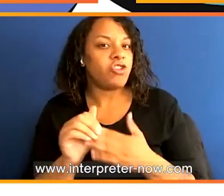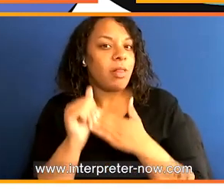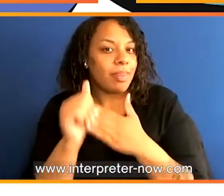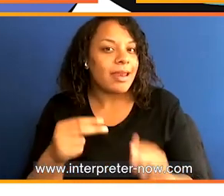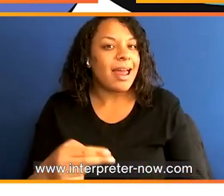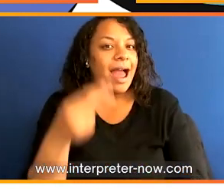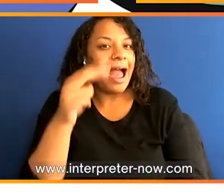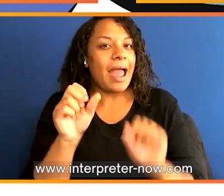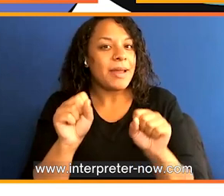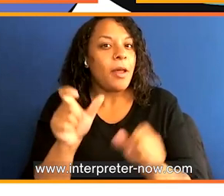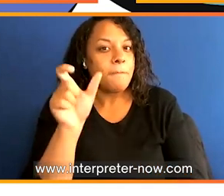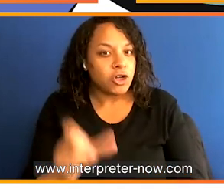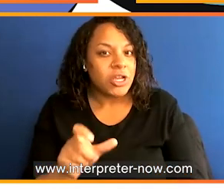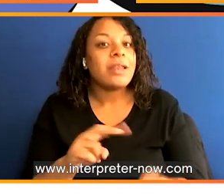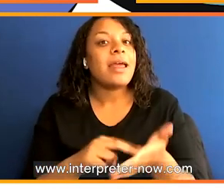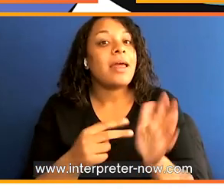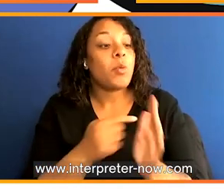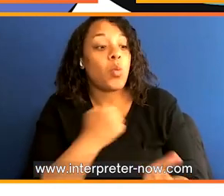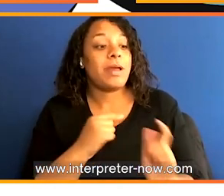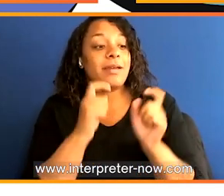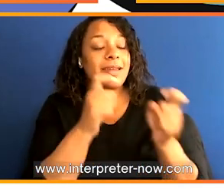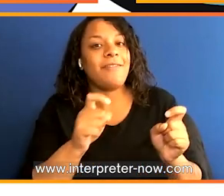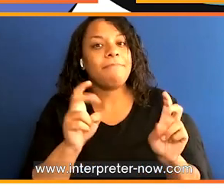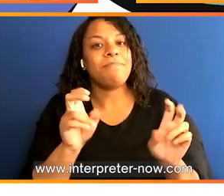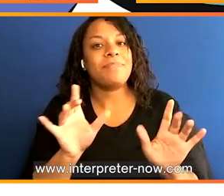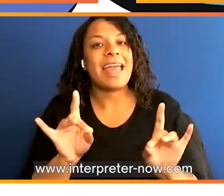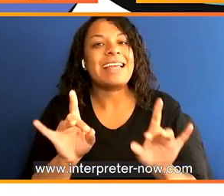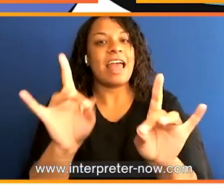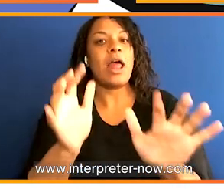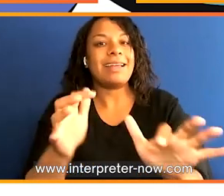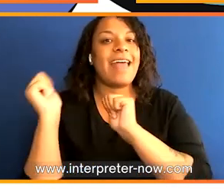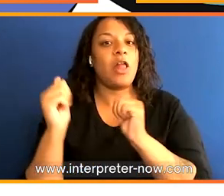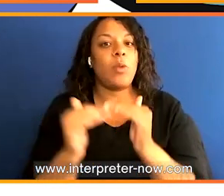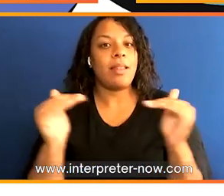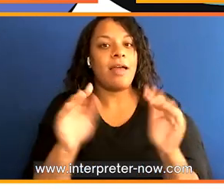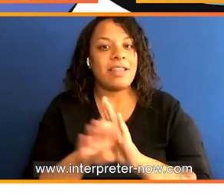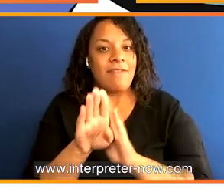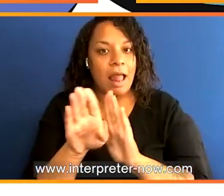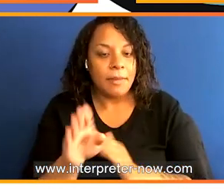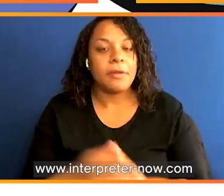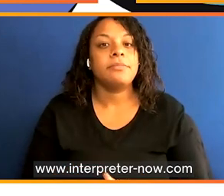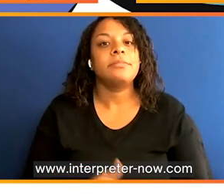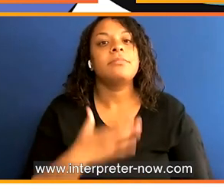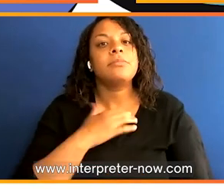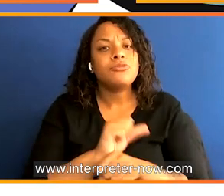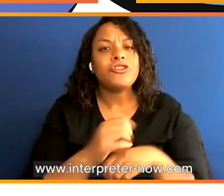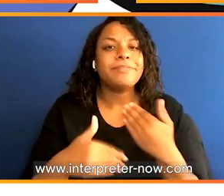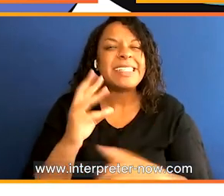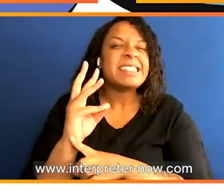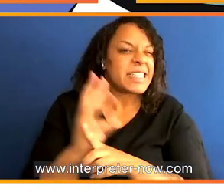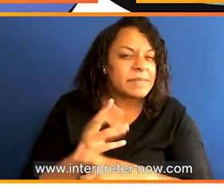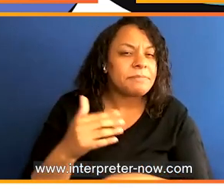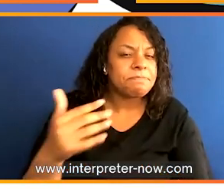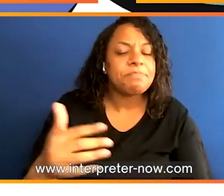would get an accelerated level of development. And so probably 6 months into my job, my manager comes to me